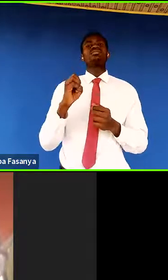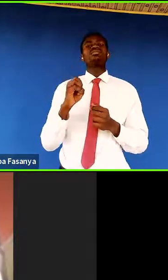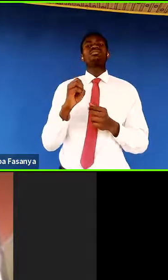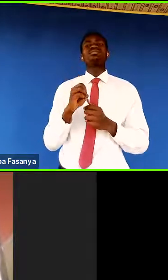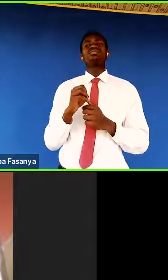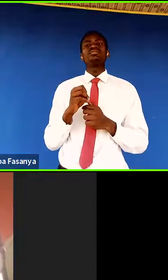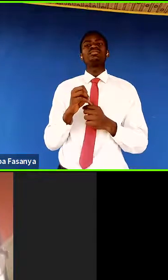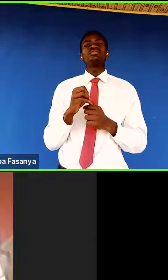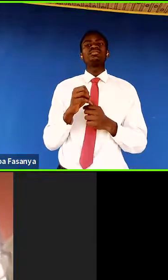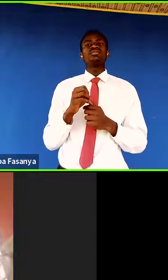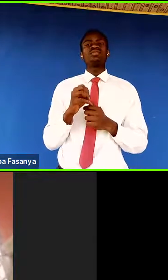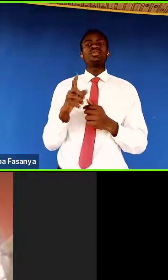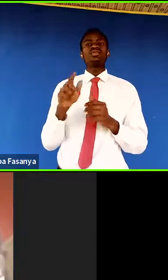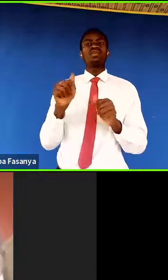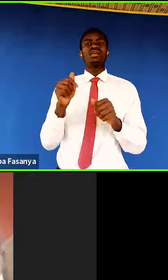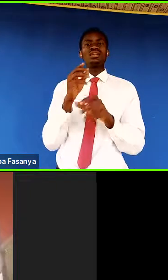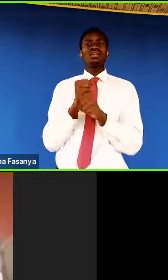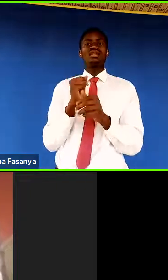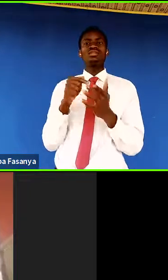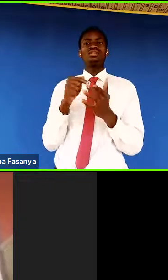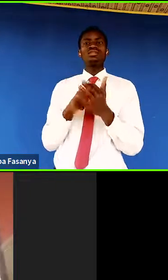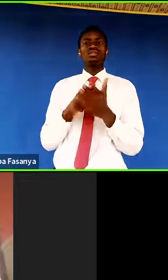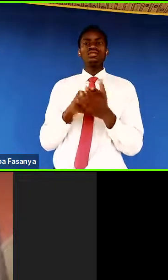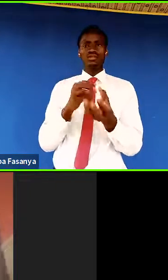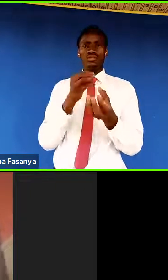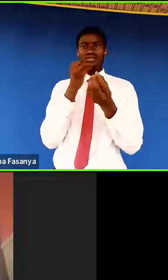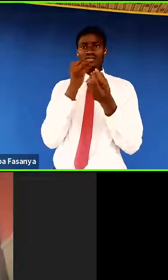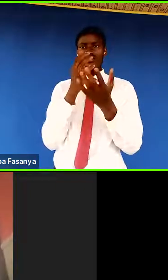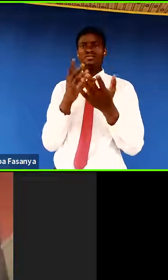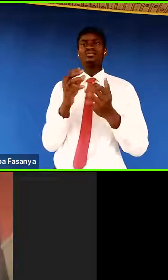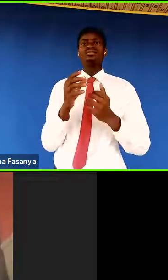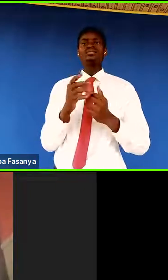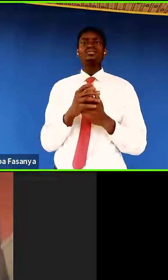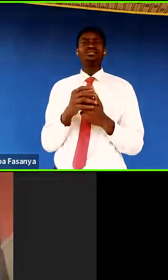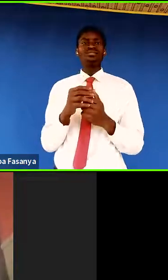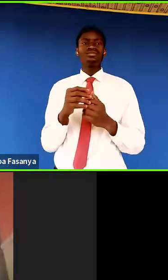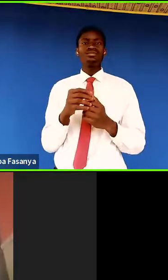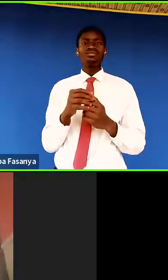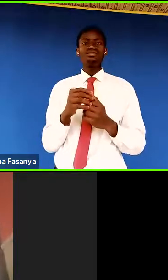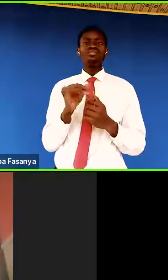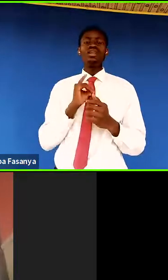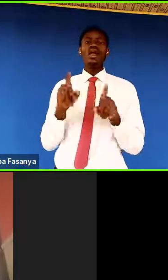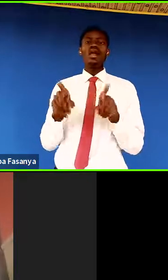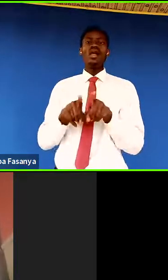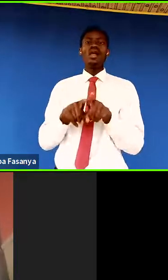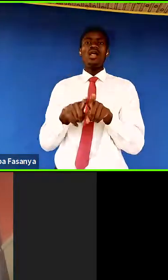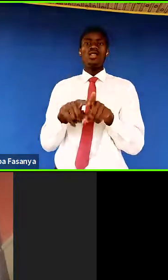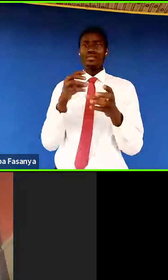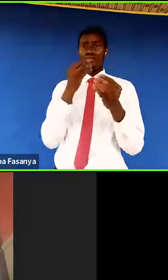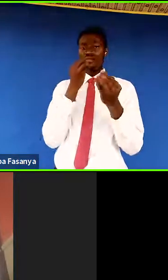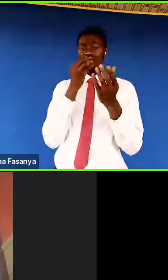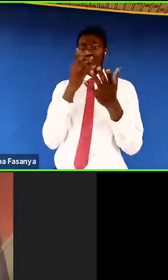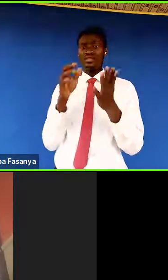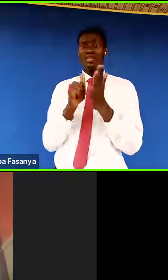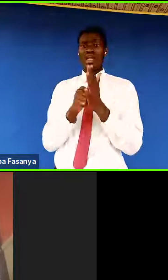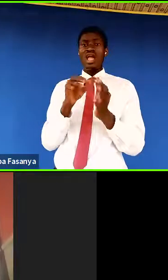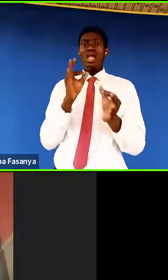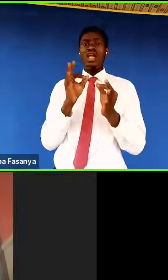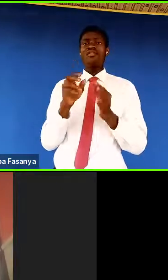get this information firsthand. So I'll also let you know that if you need Dr.